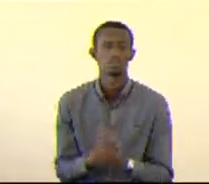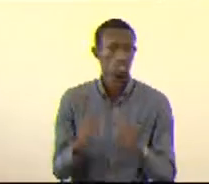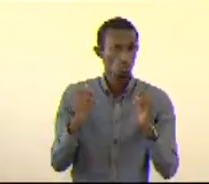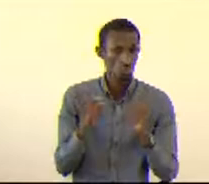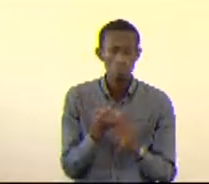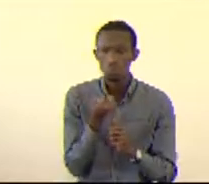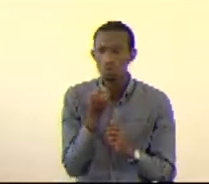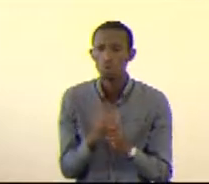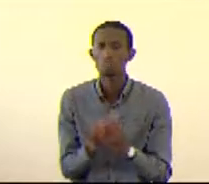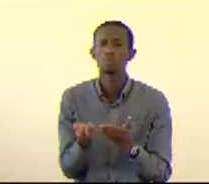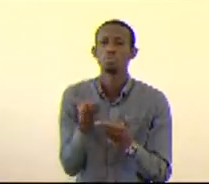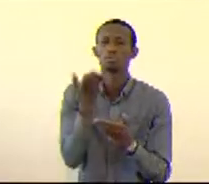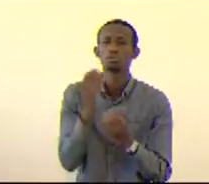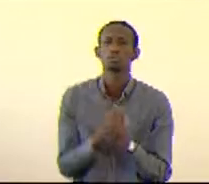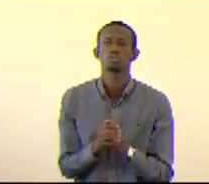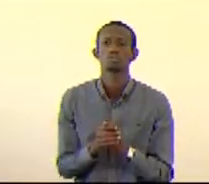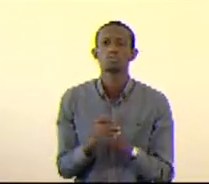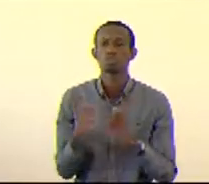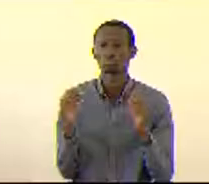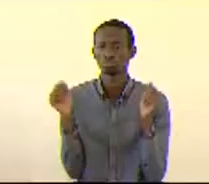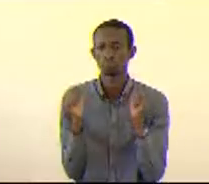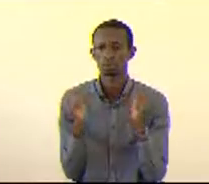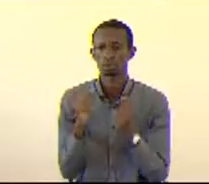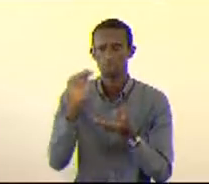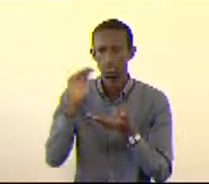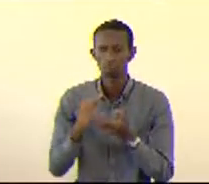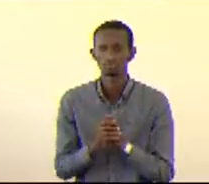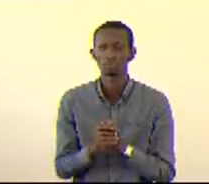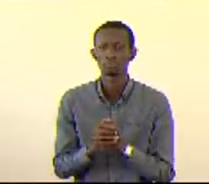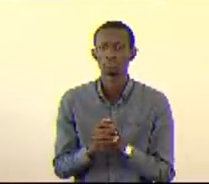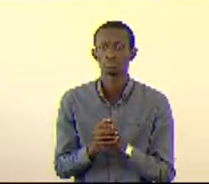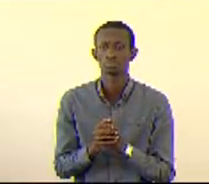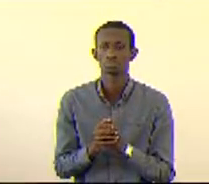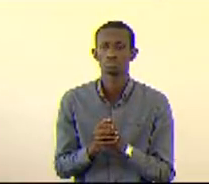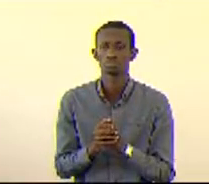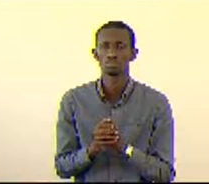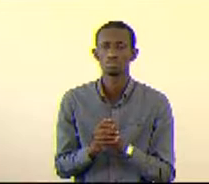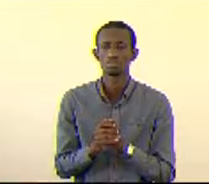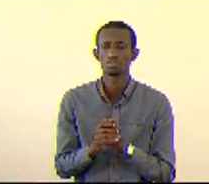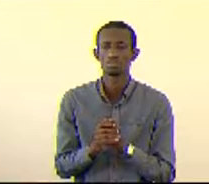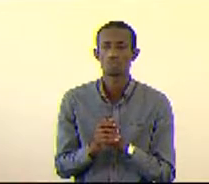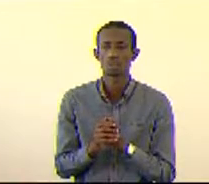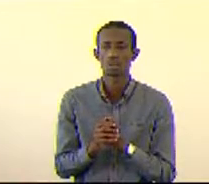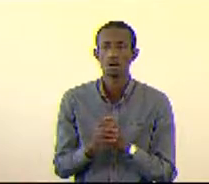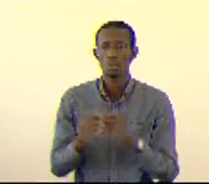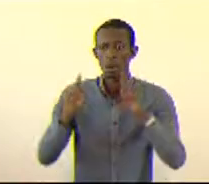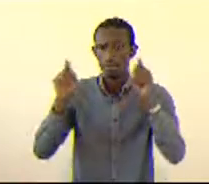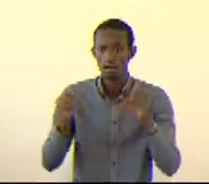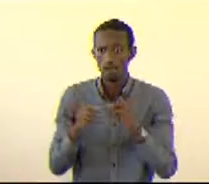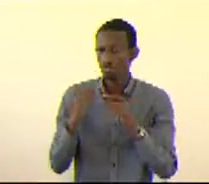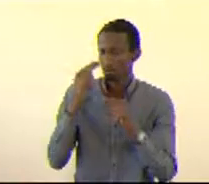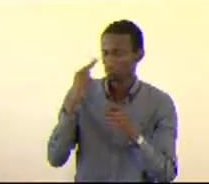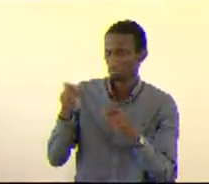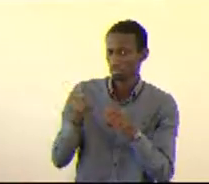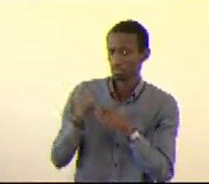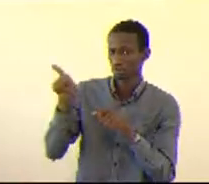heating and cooling curves. You see, curves which will look like this. I know this is not big enough, but later on, we shall